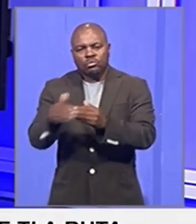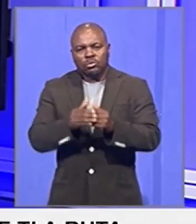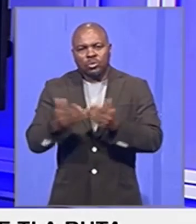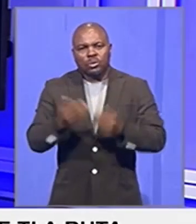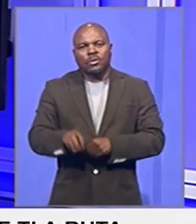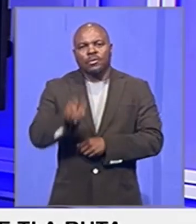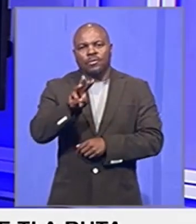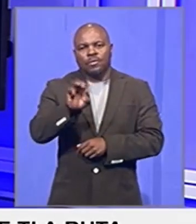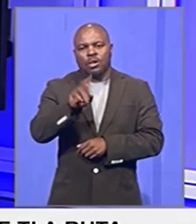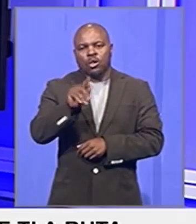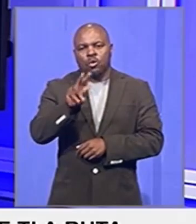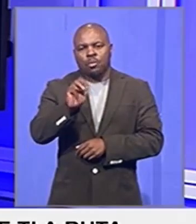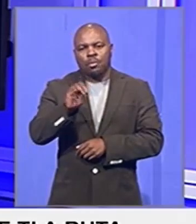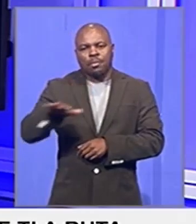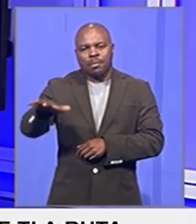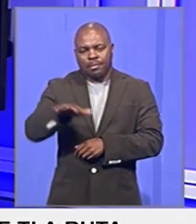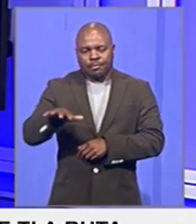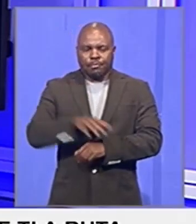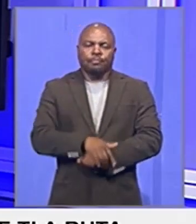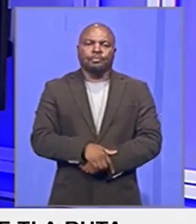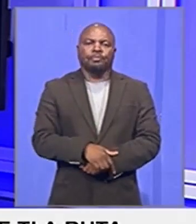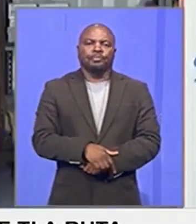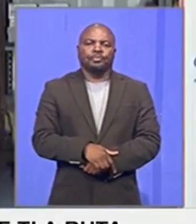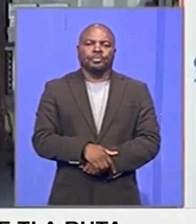banyane ho phatlalla le Velkom.